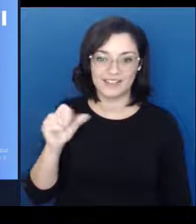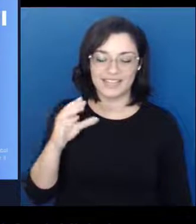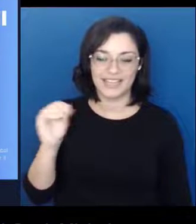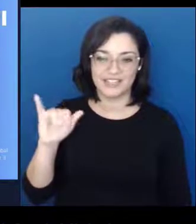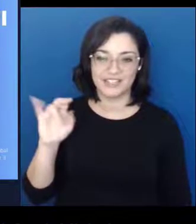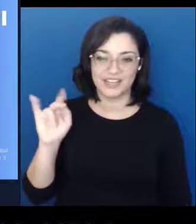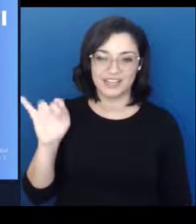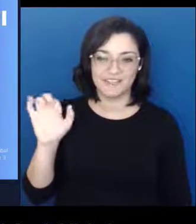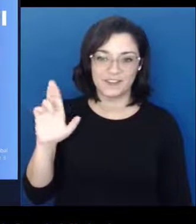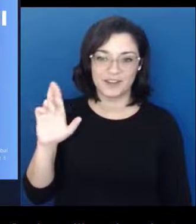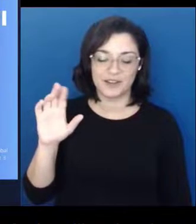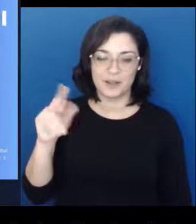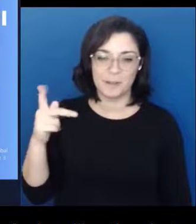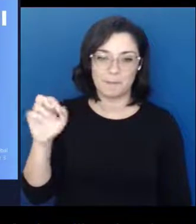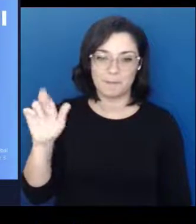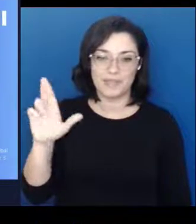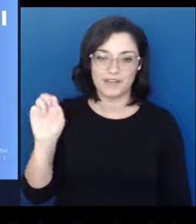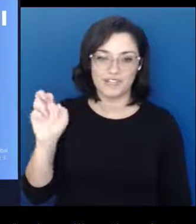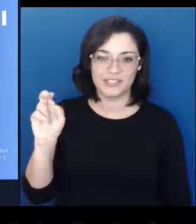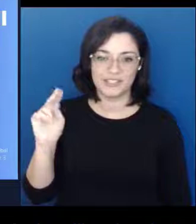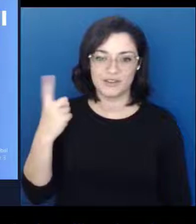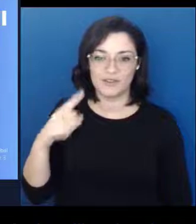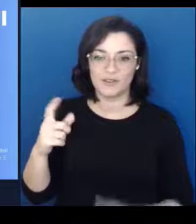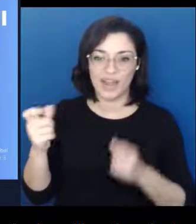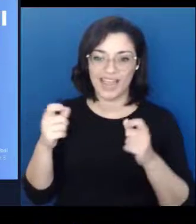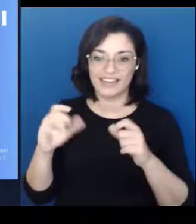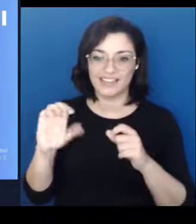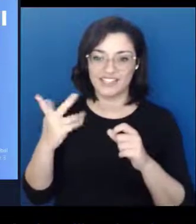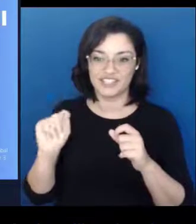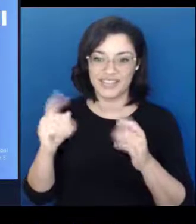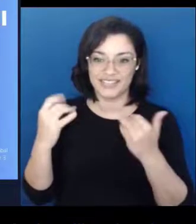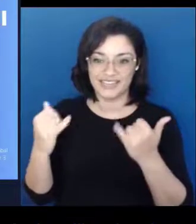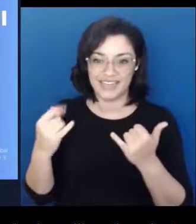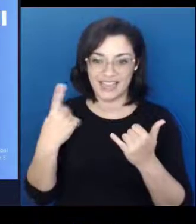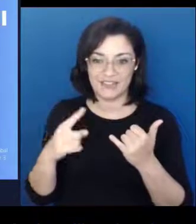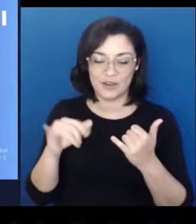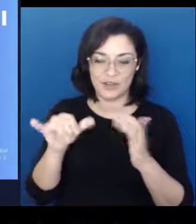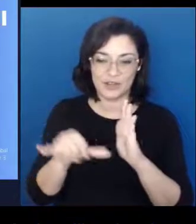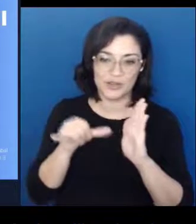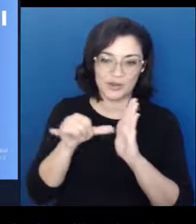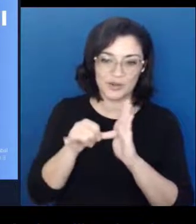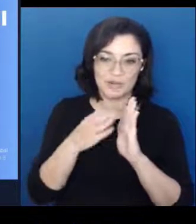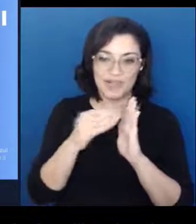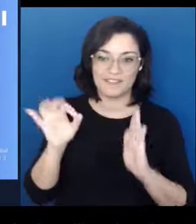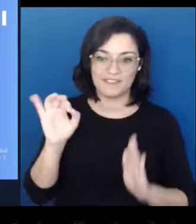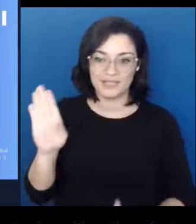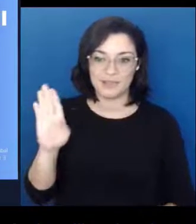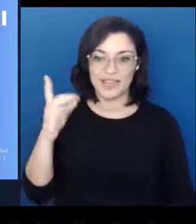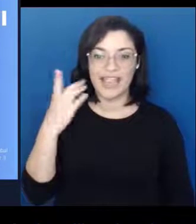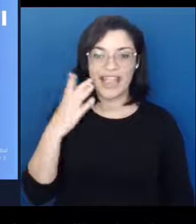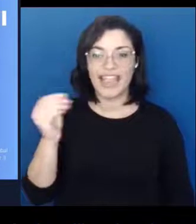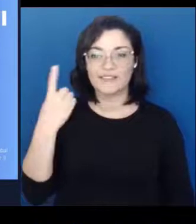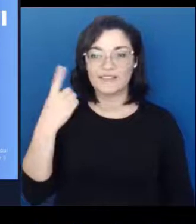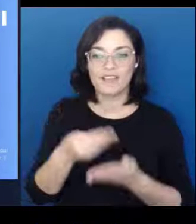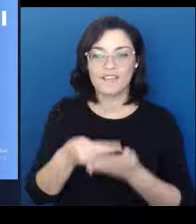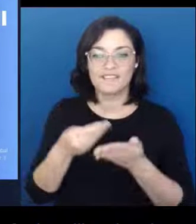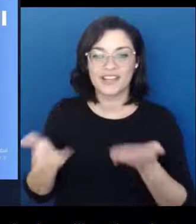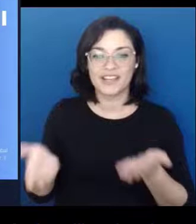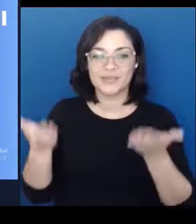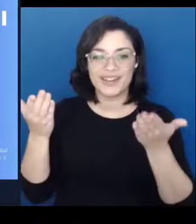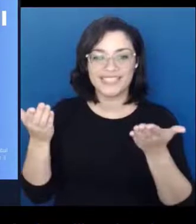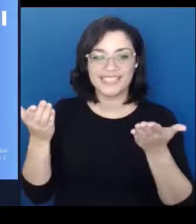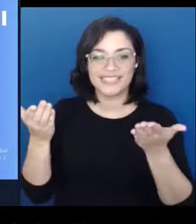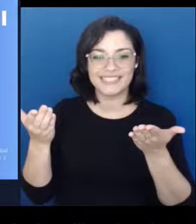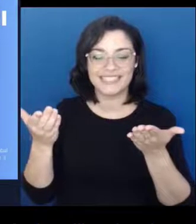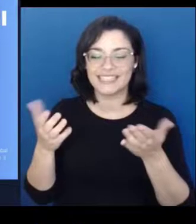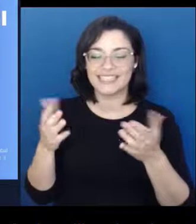and Facebook. And to the fundraising committee, this was a lot of hard work to get this event put together.